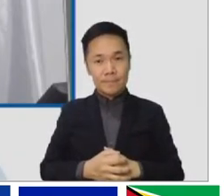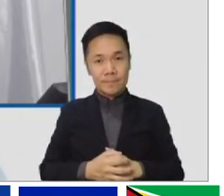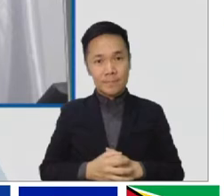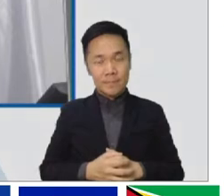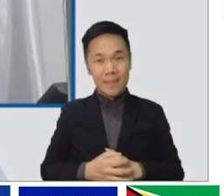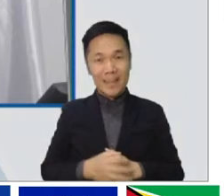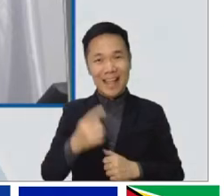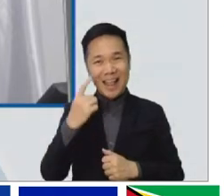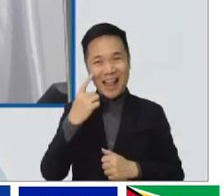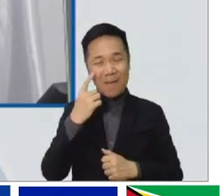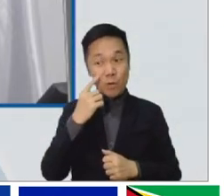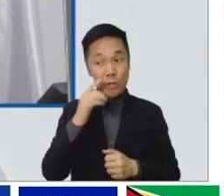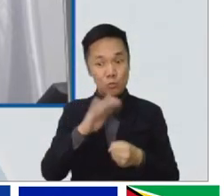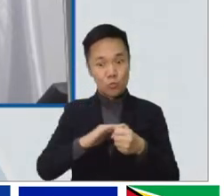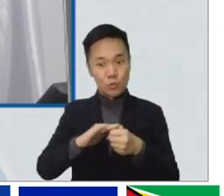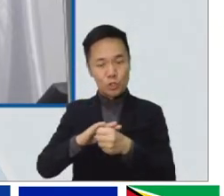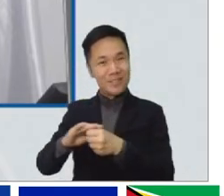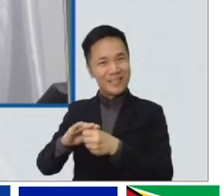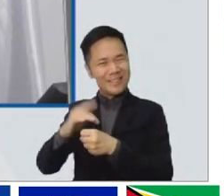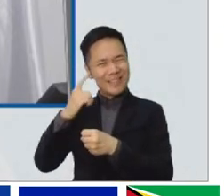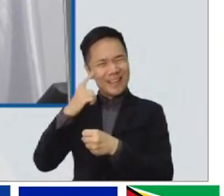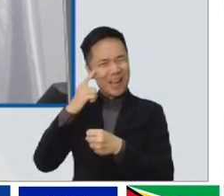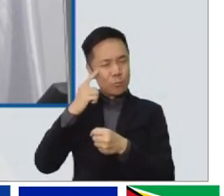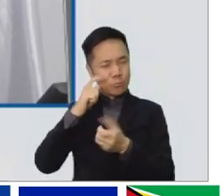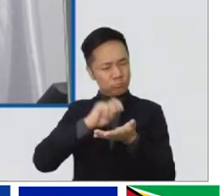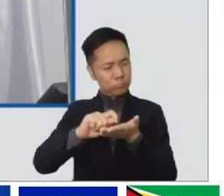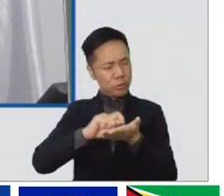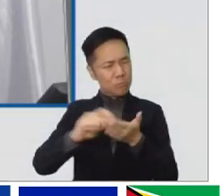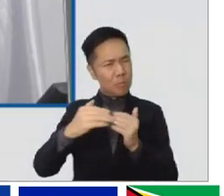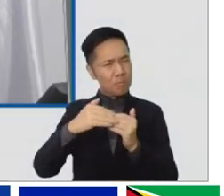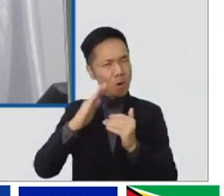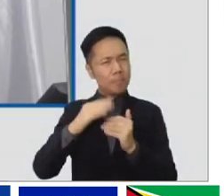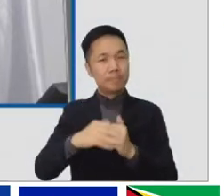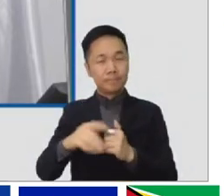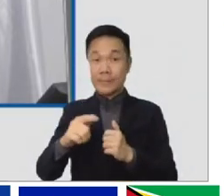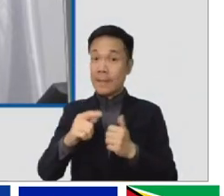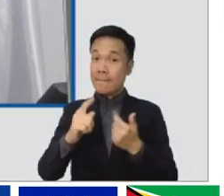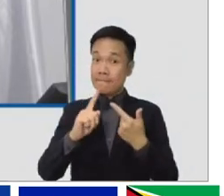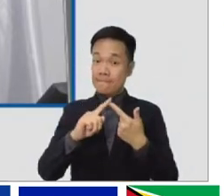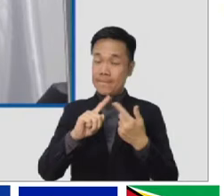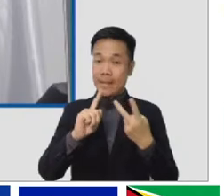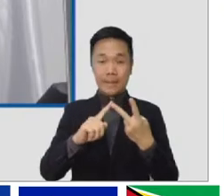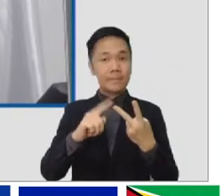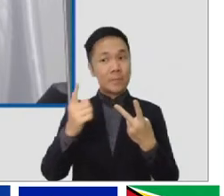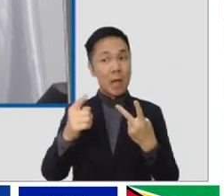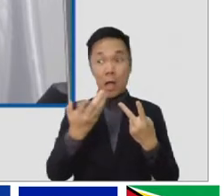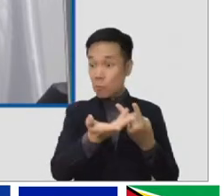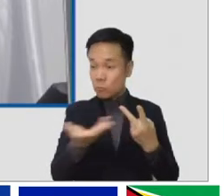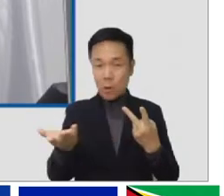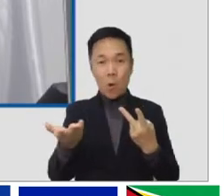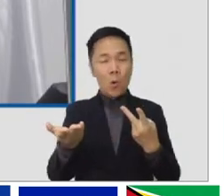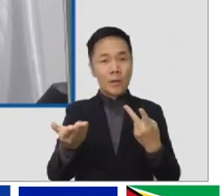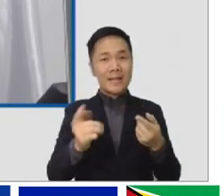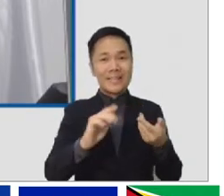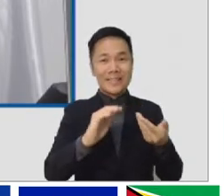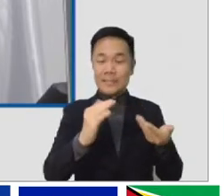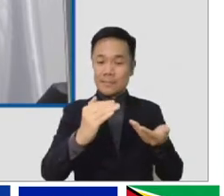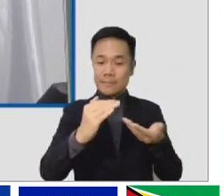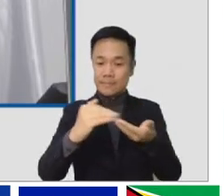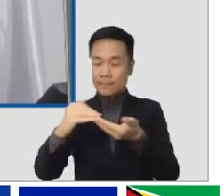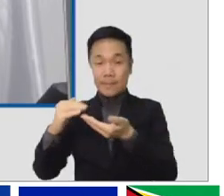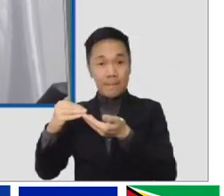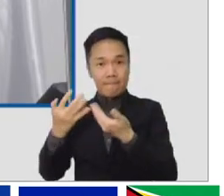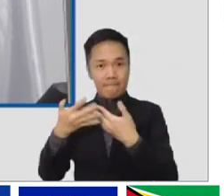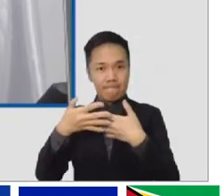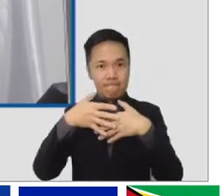more particularly with harmonization and integration of the sectorial focuses. For some examples that